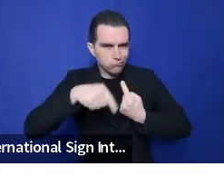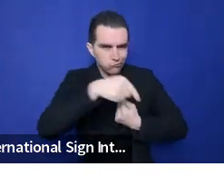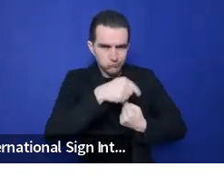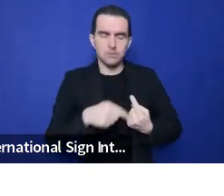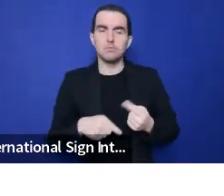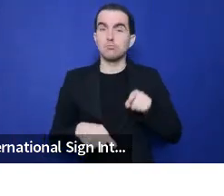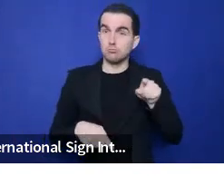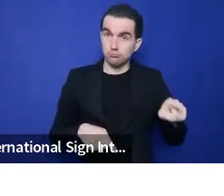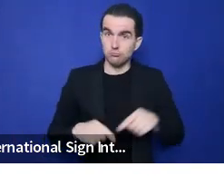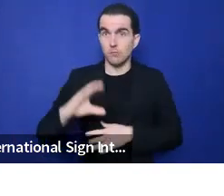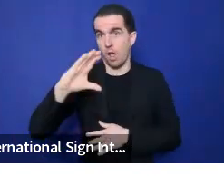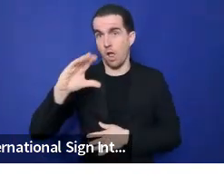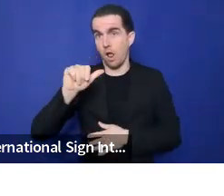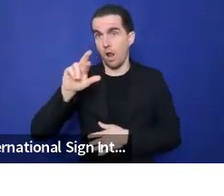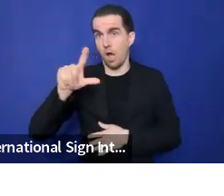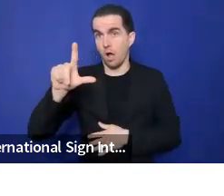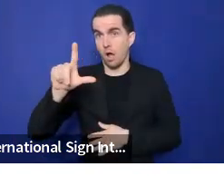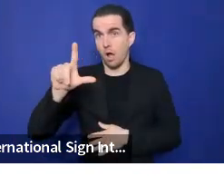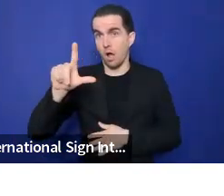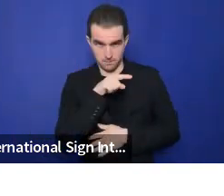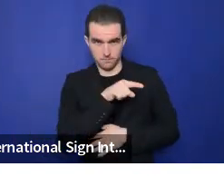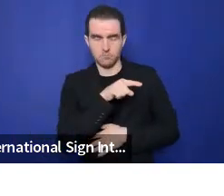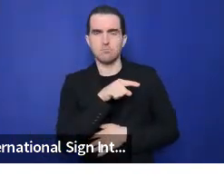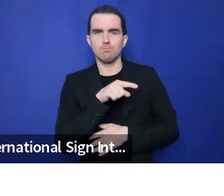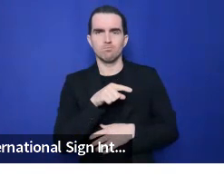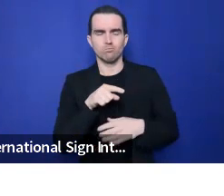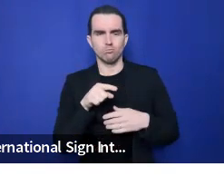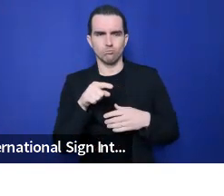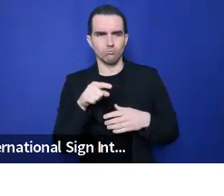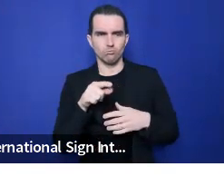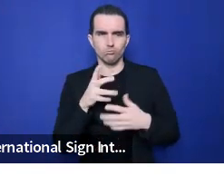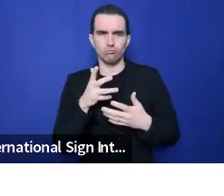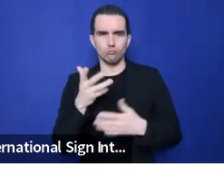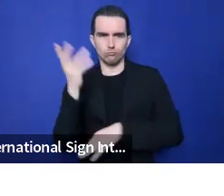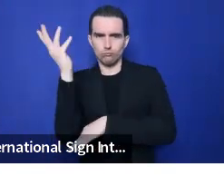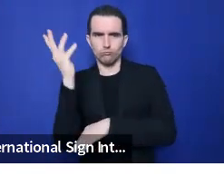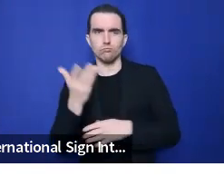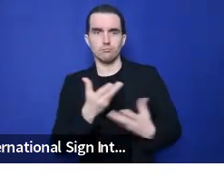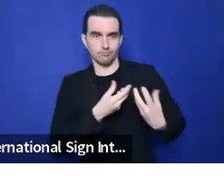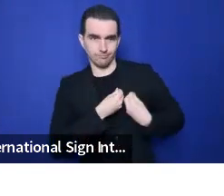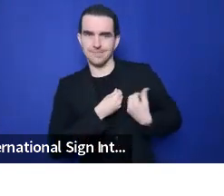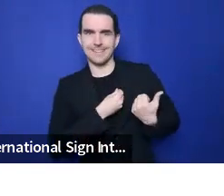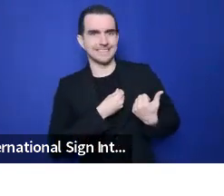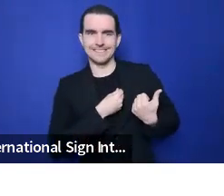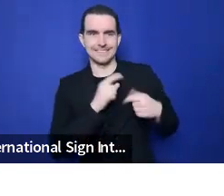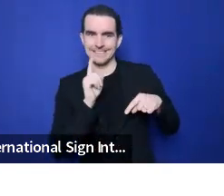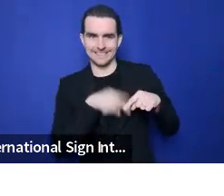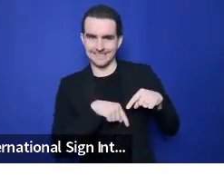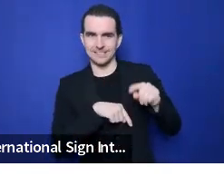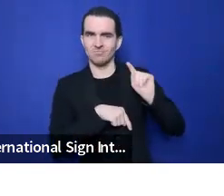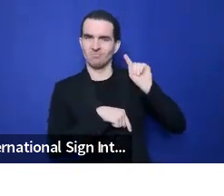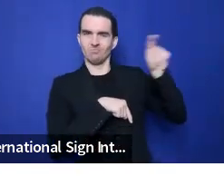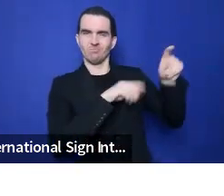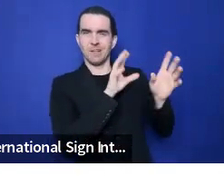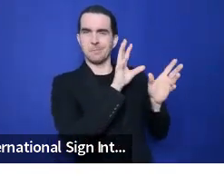substantially extend the intervention that we're discussing today. So clearly that was something that she could not excuse herself